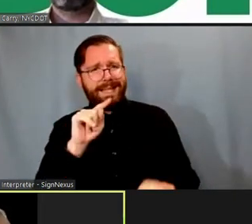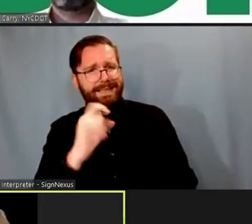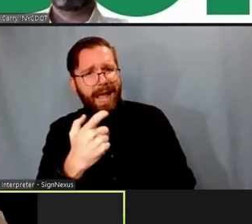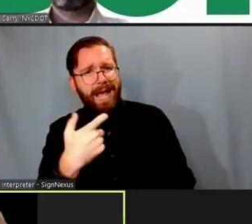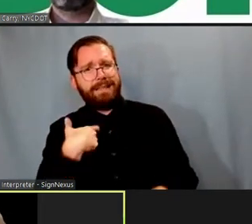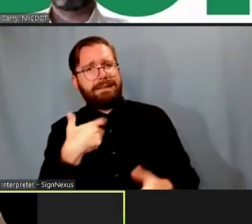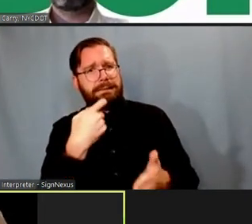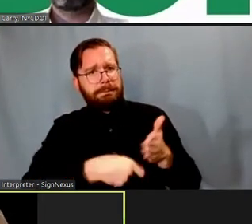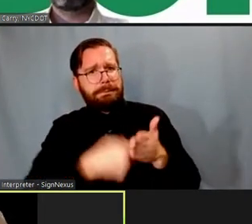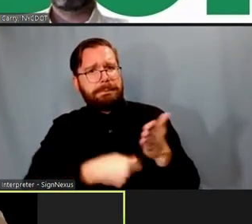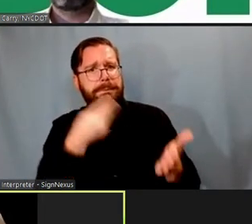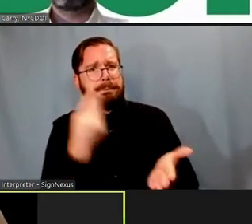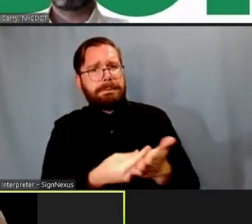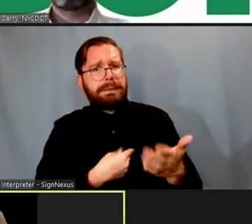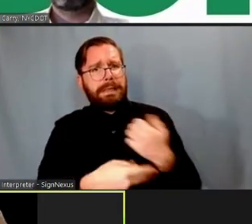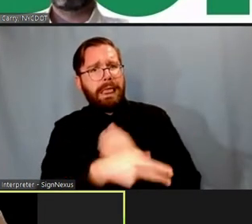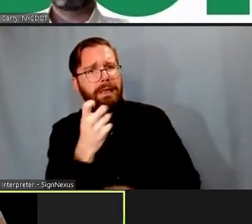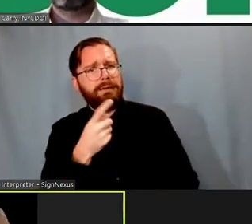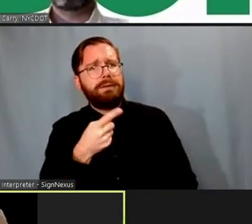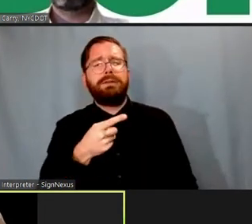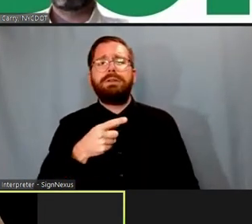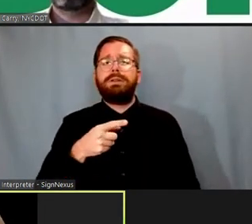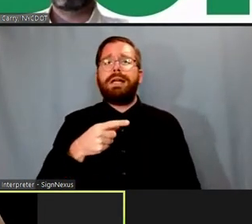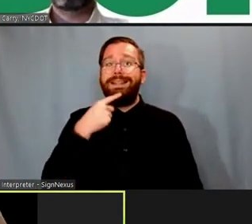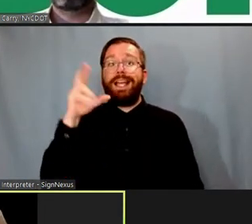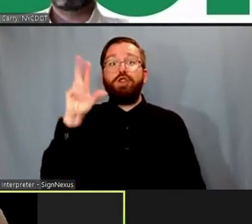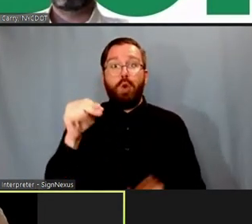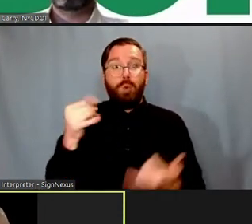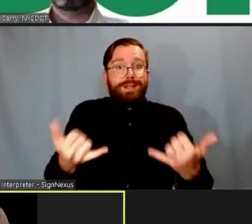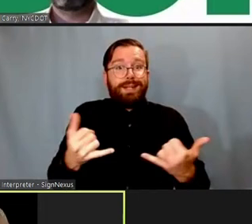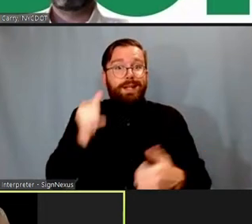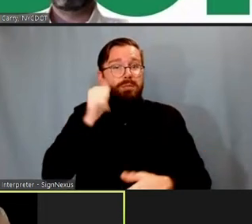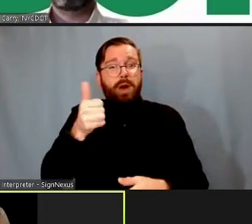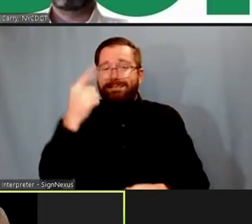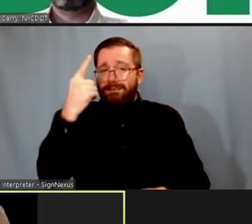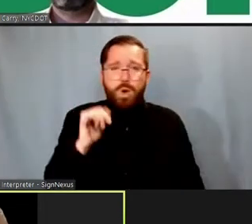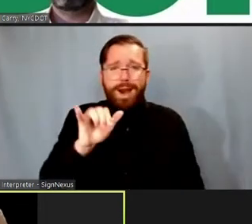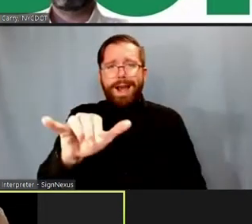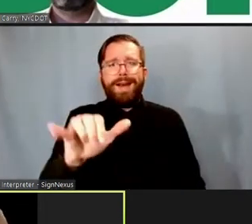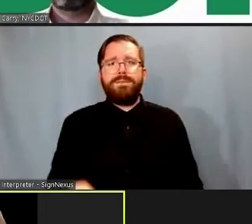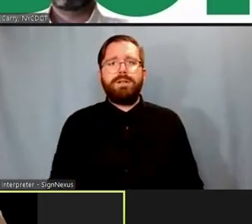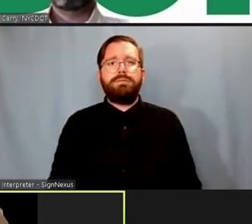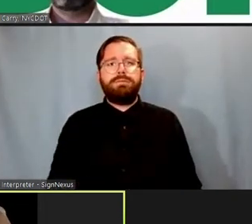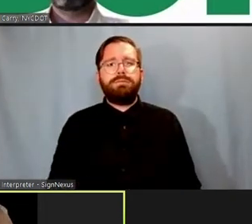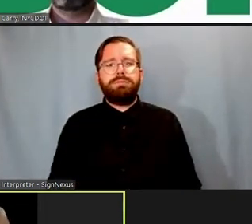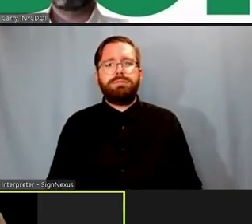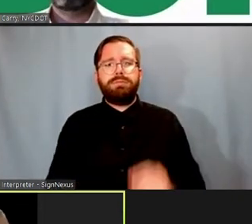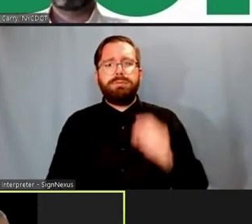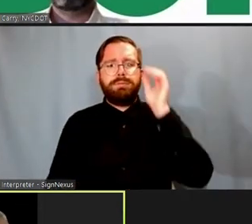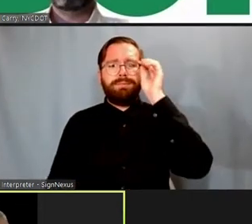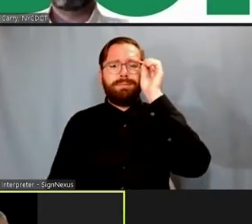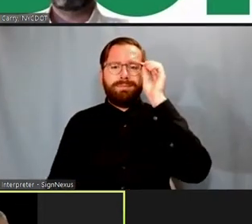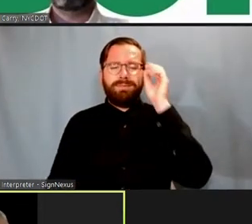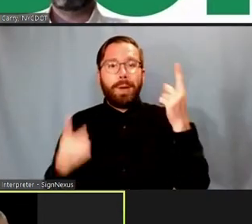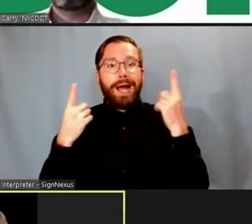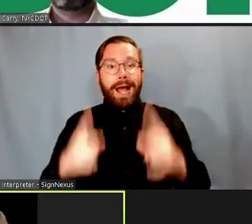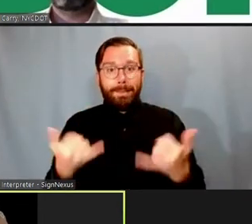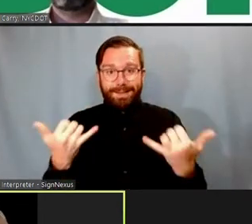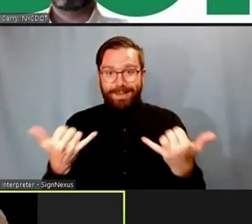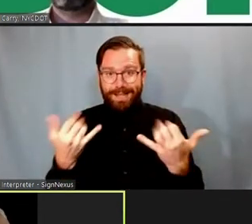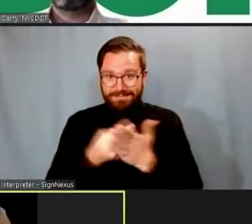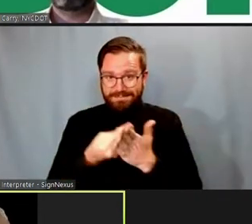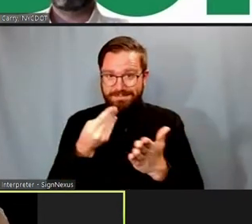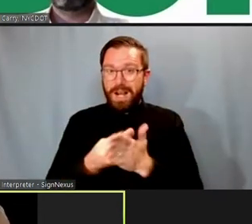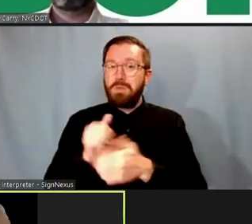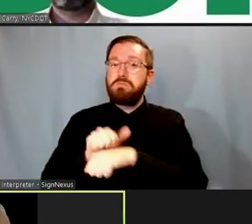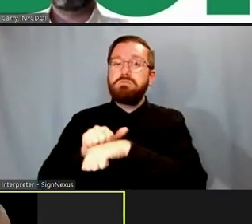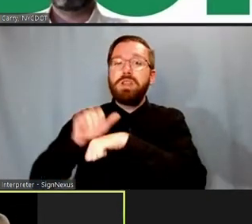pricing today tomorrow forever we are sending money we are sending money to other countries when that